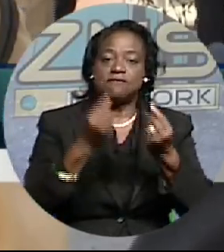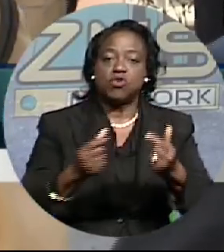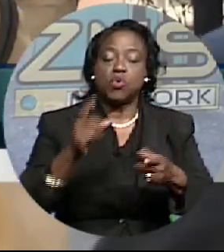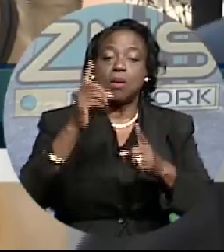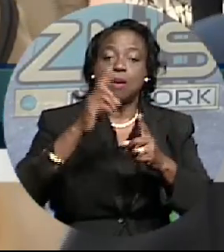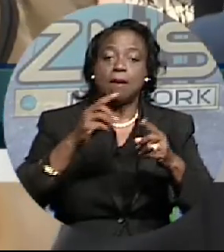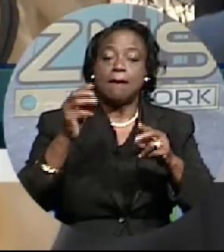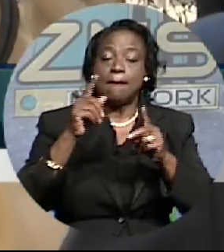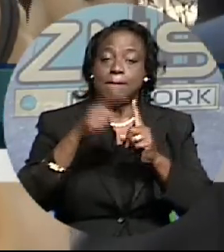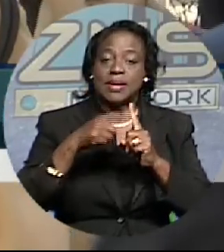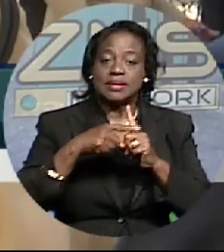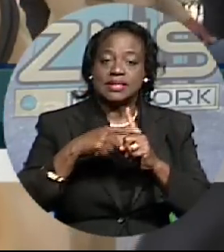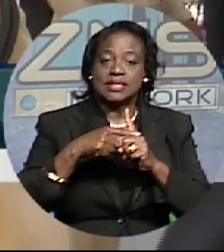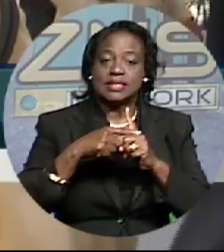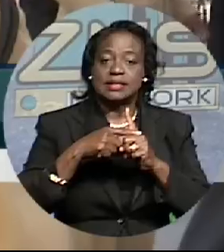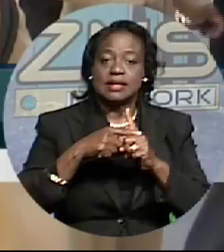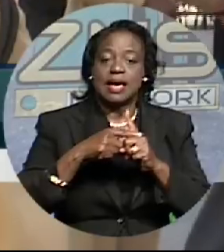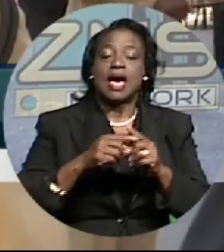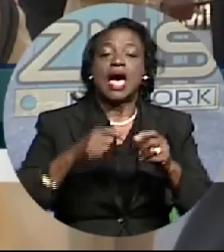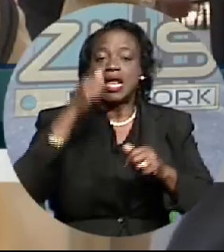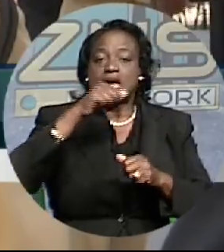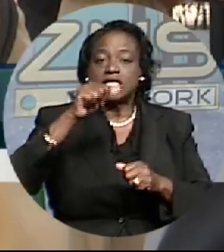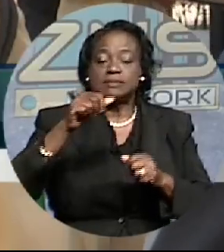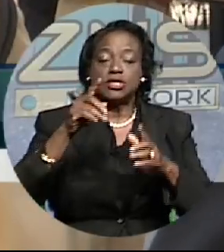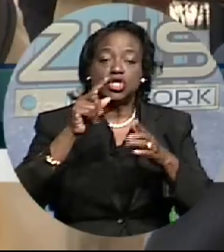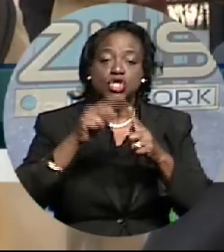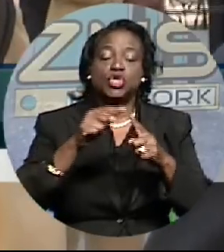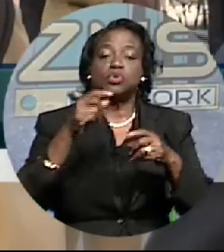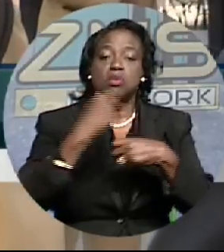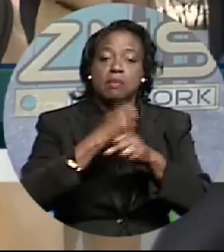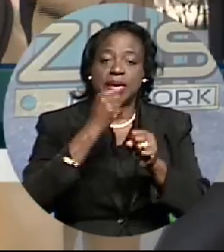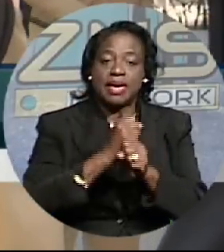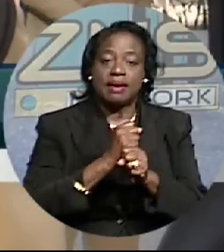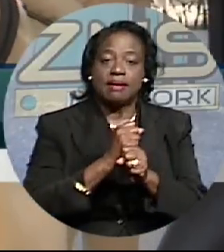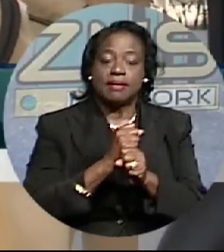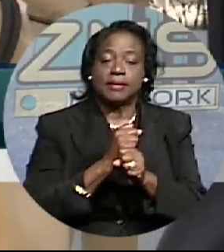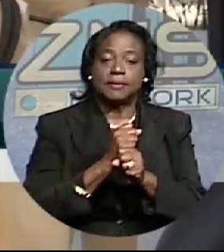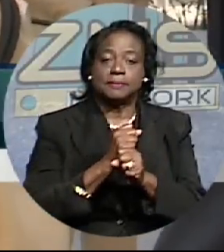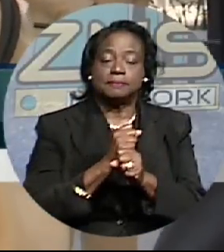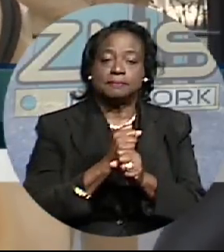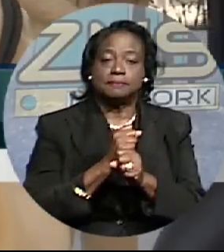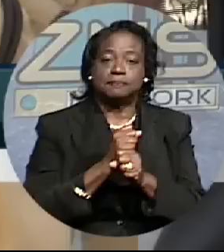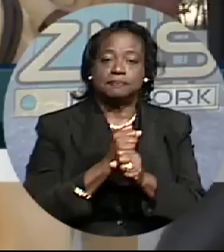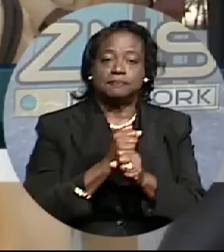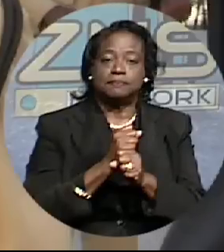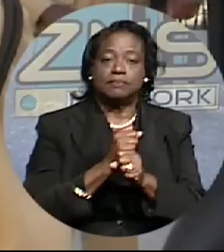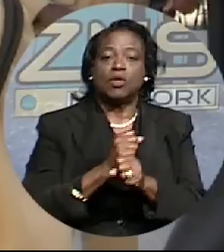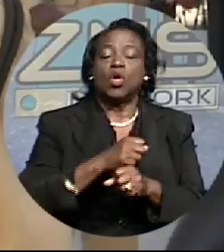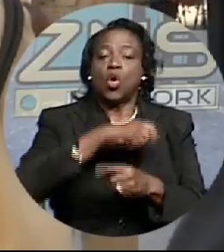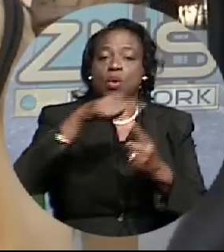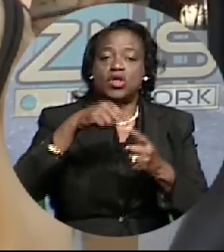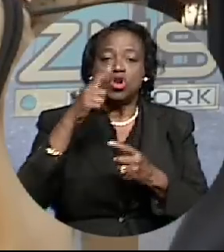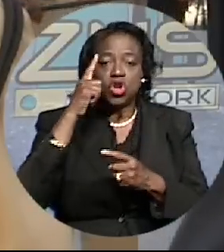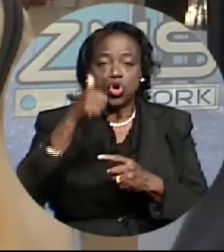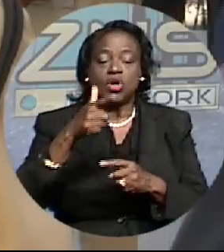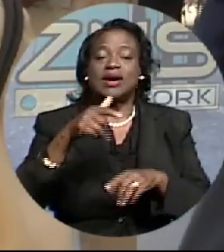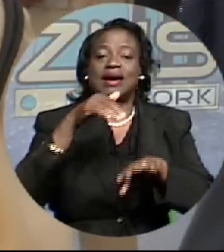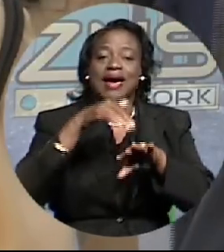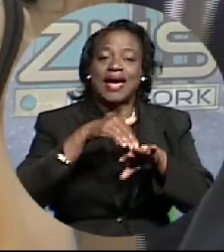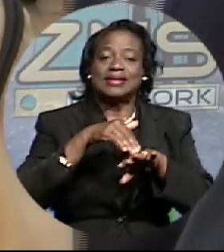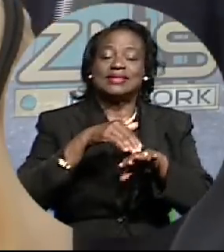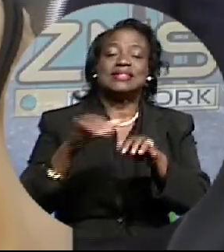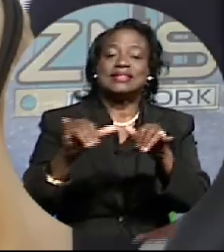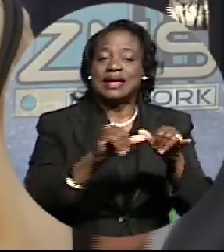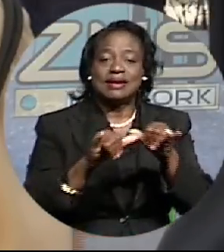about additional investments in the country. When you look at the rating agencies like Standard & Poor's, you will see that they are